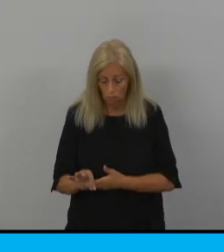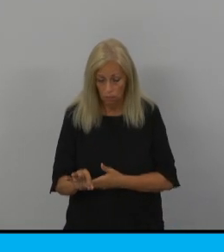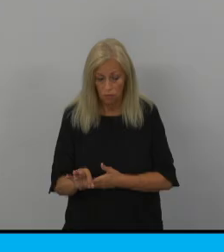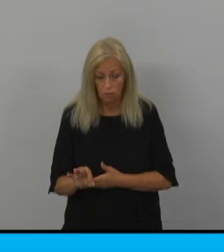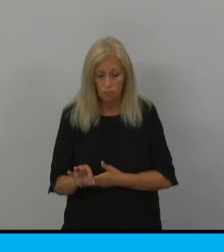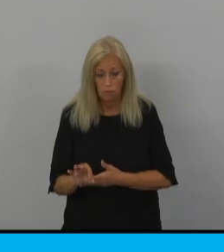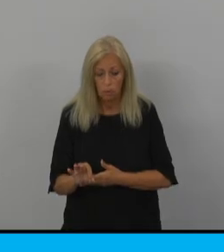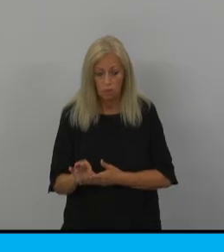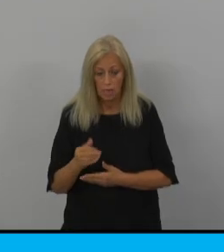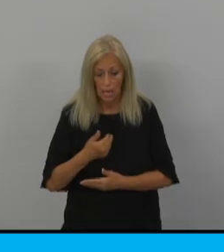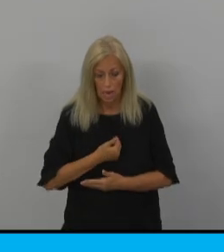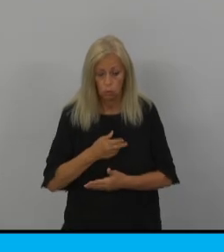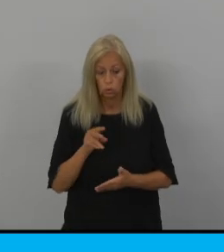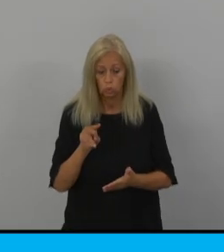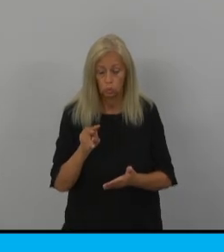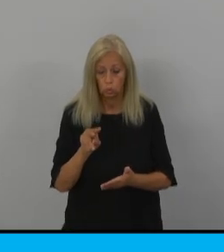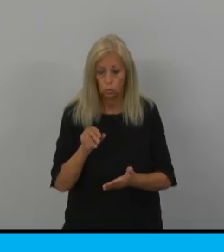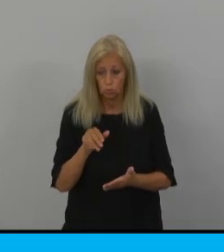have paid off our